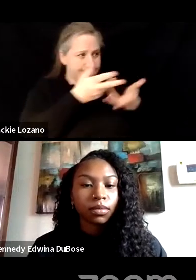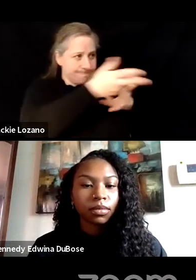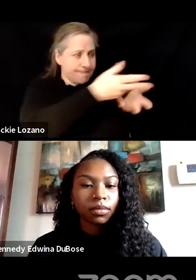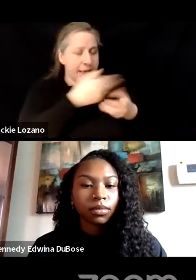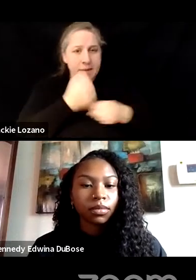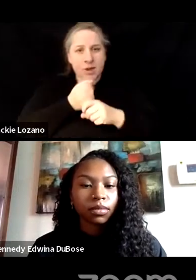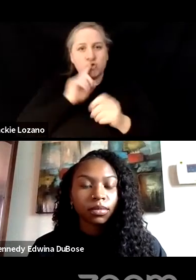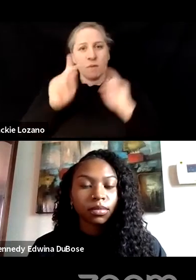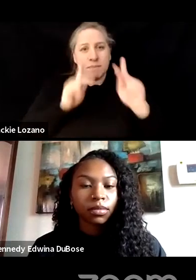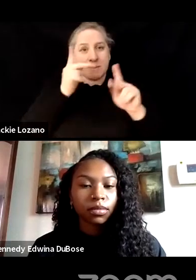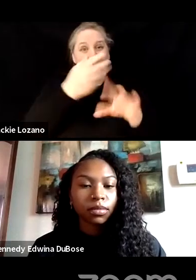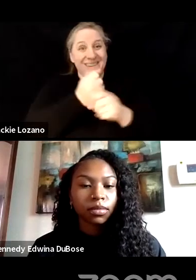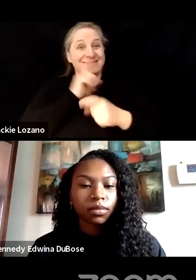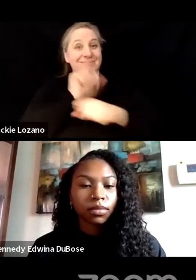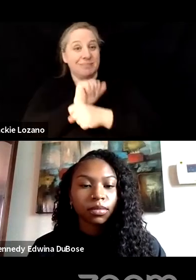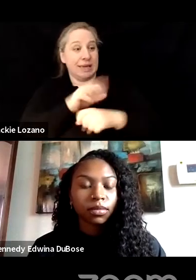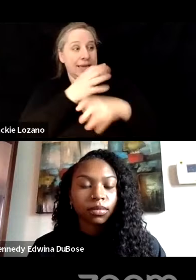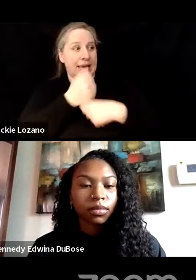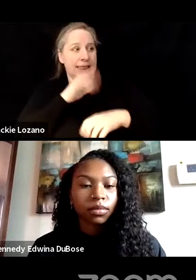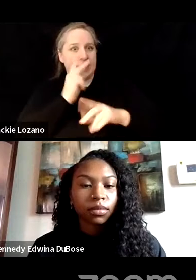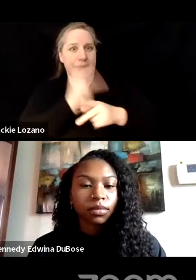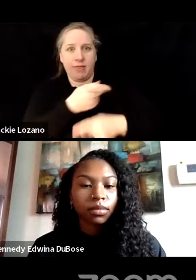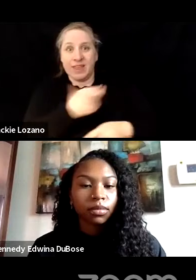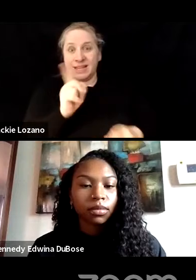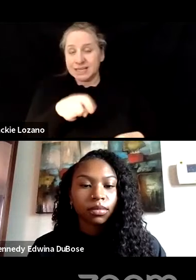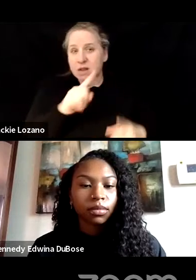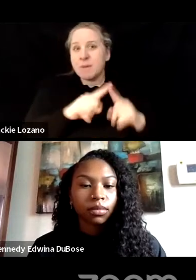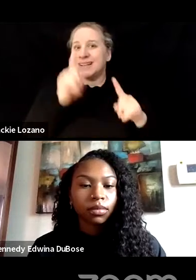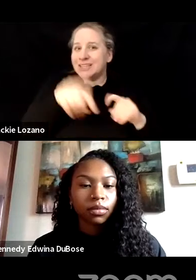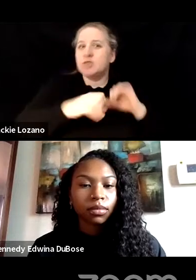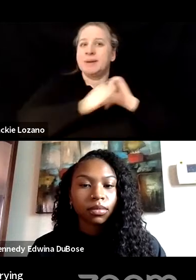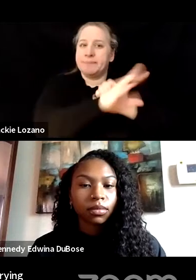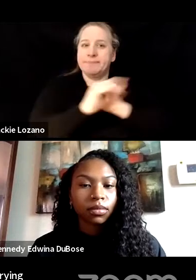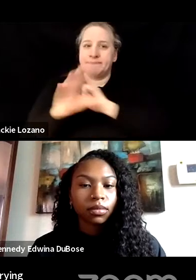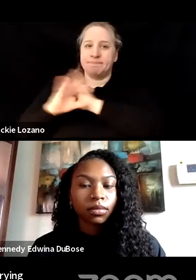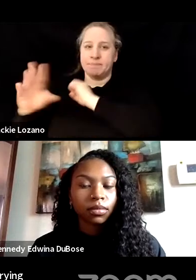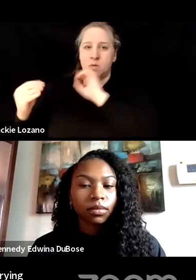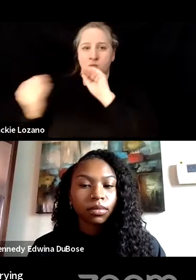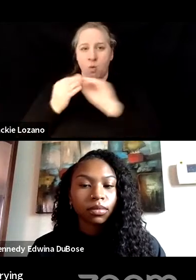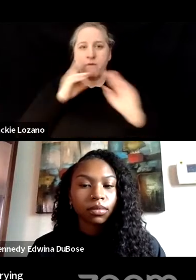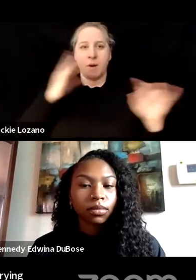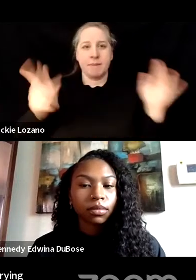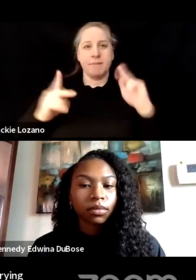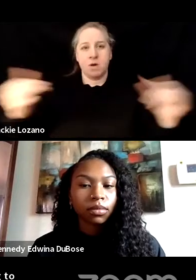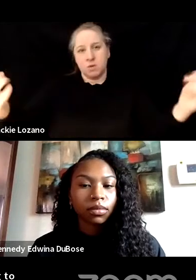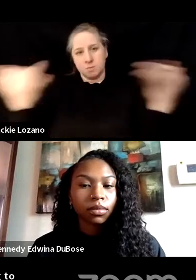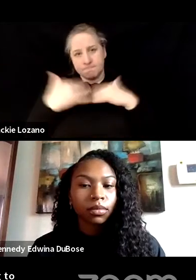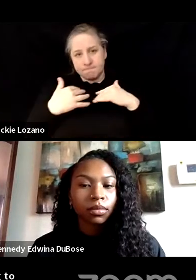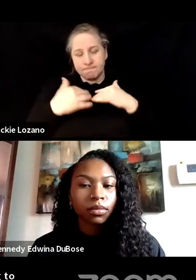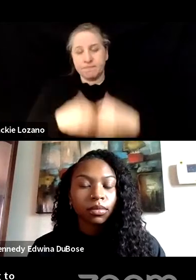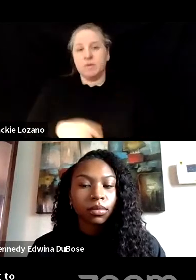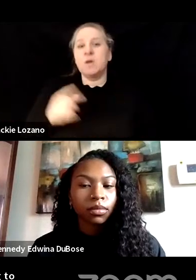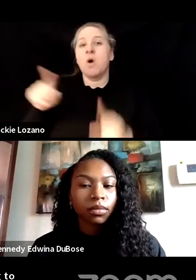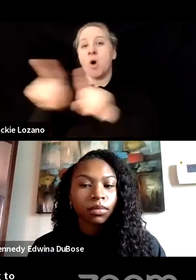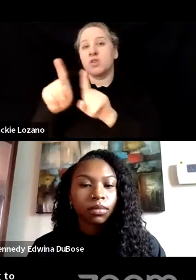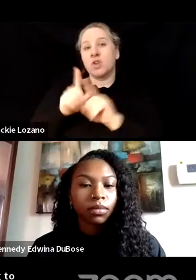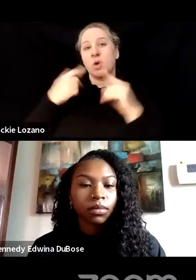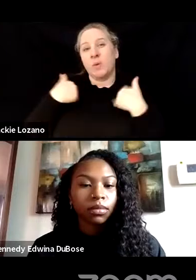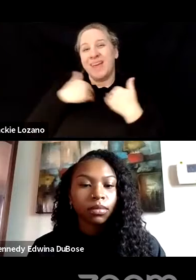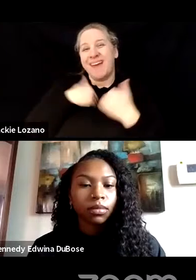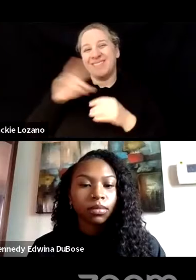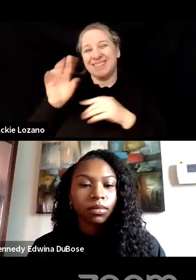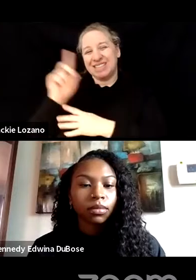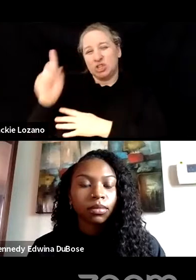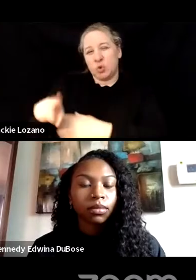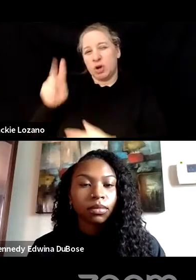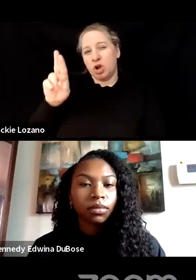the care that they need. It just needs to be publicized more. Also, you know, we have the Detroit Urban Research Center